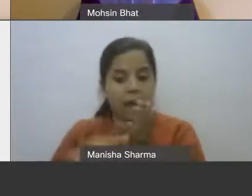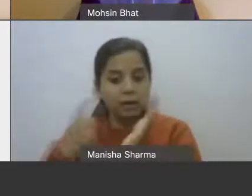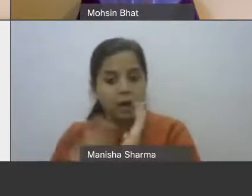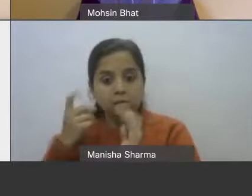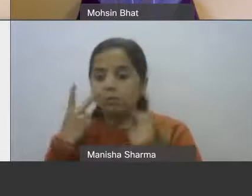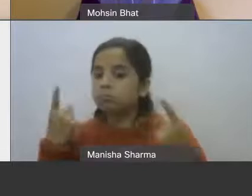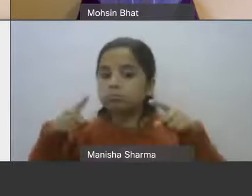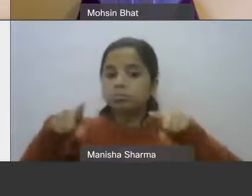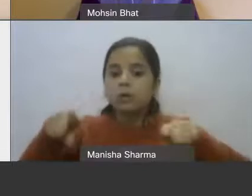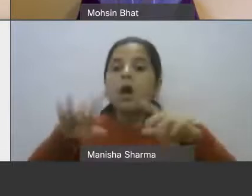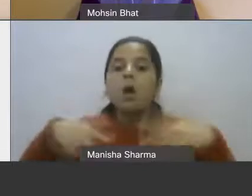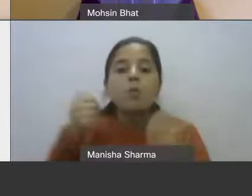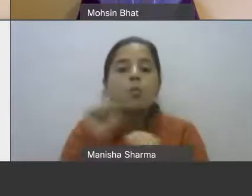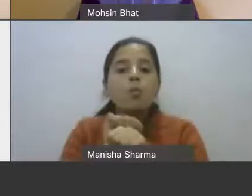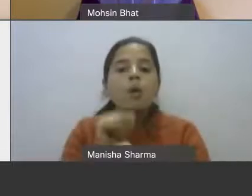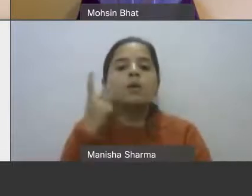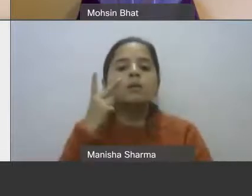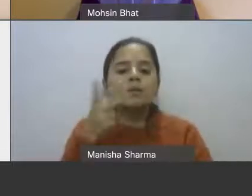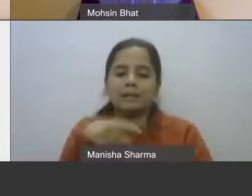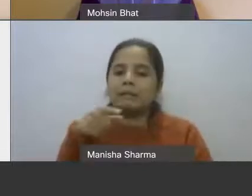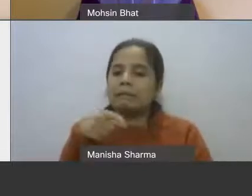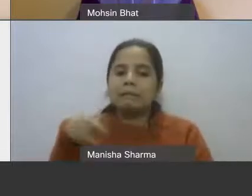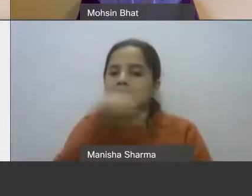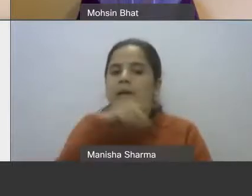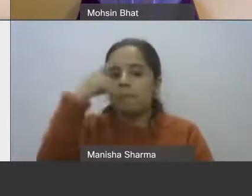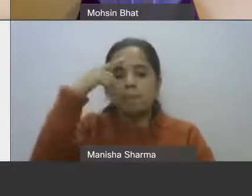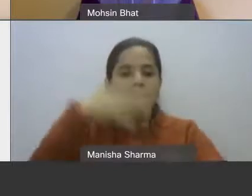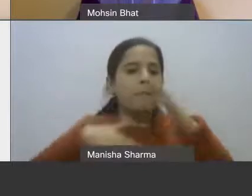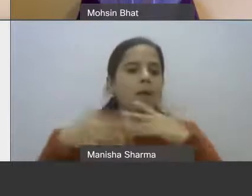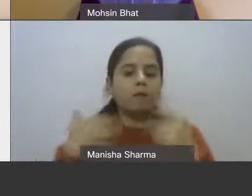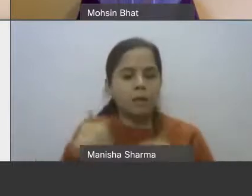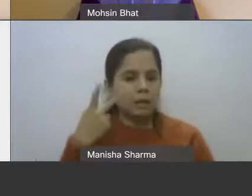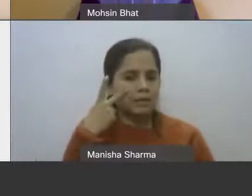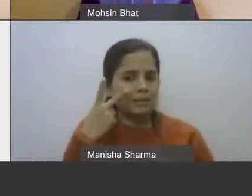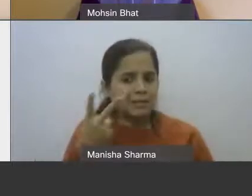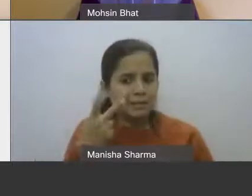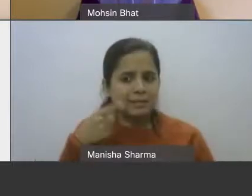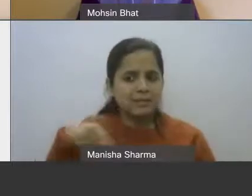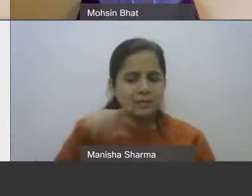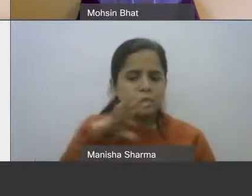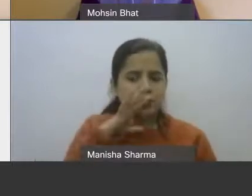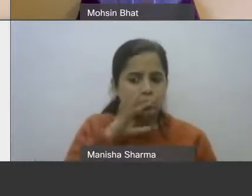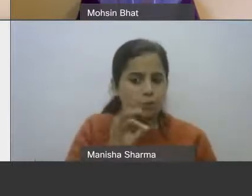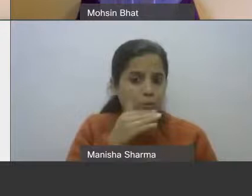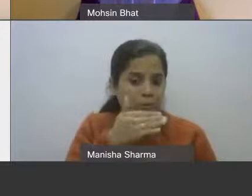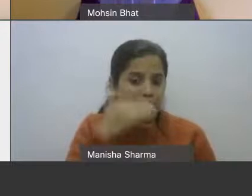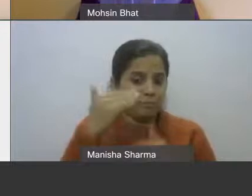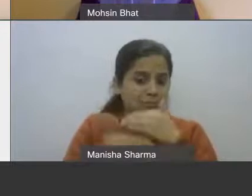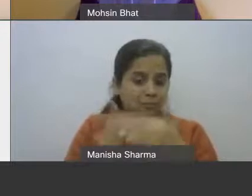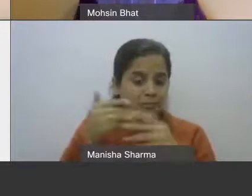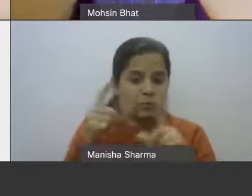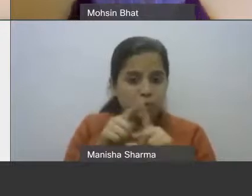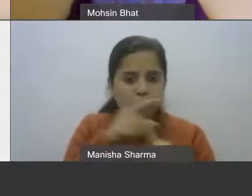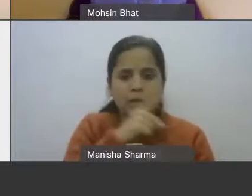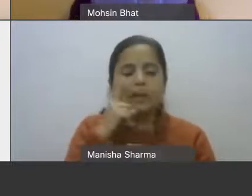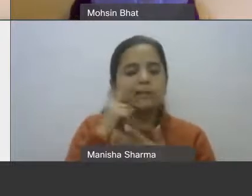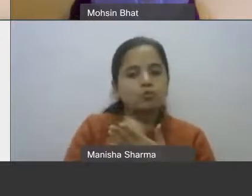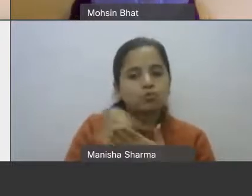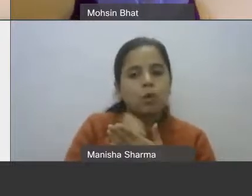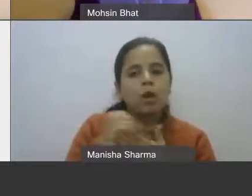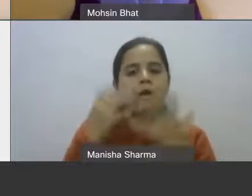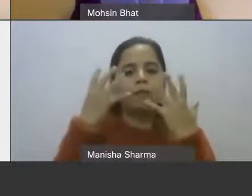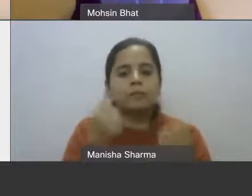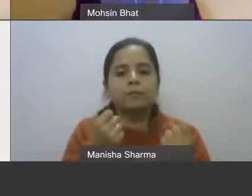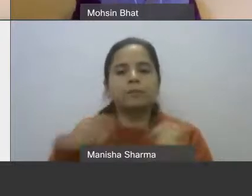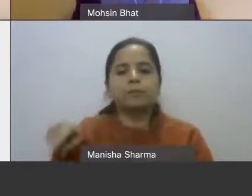see what is this regime trying to do. We see that it's a regime essentially attempting to, in the